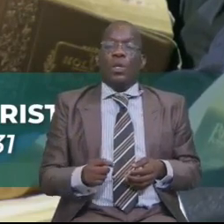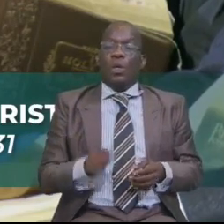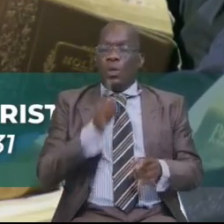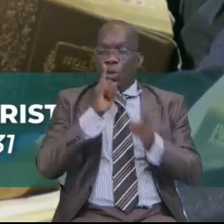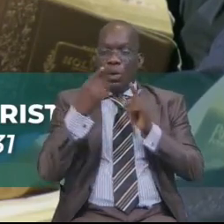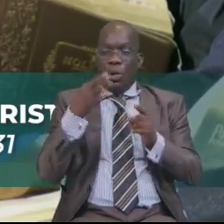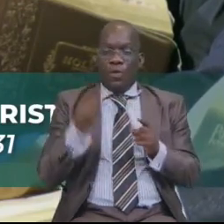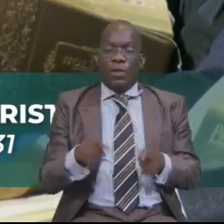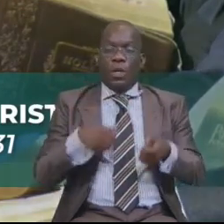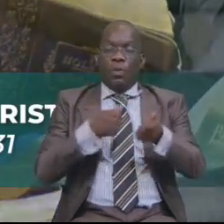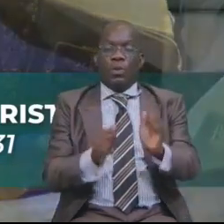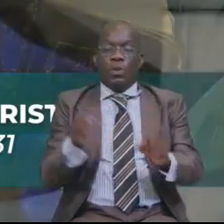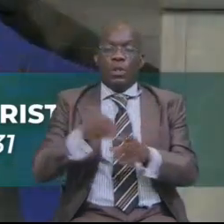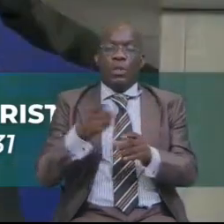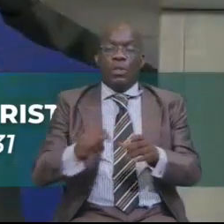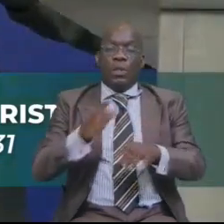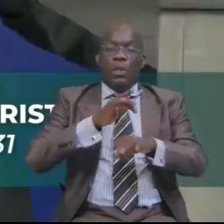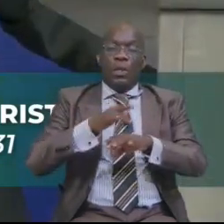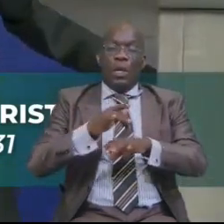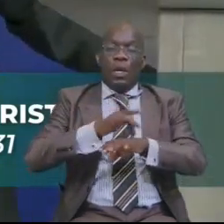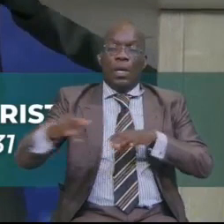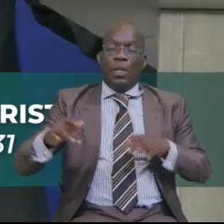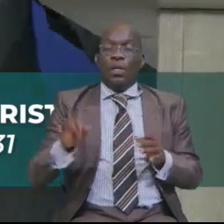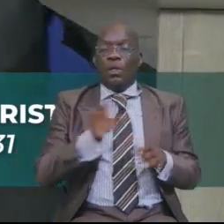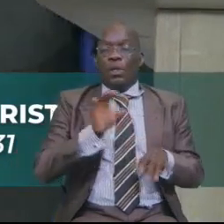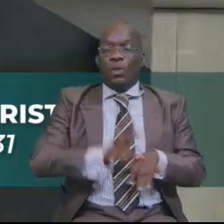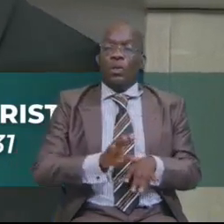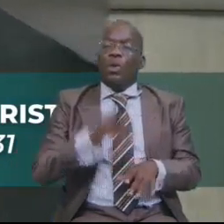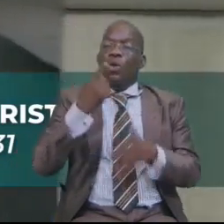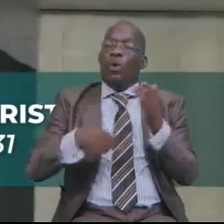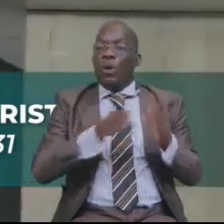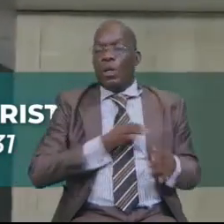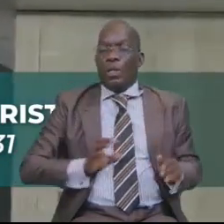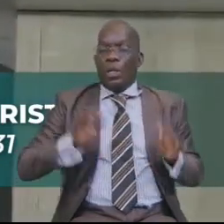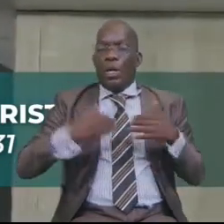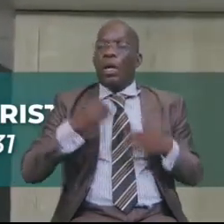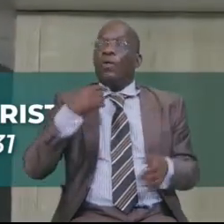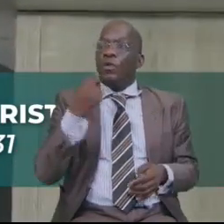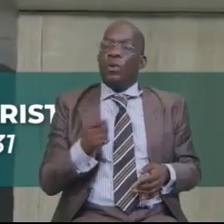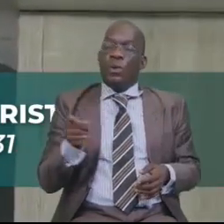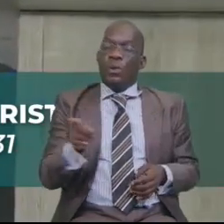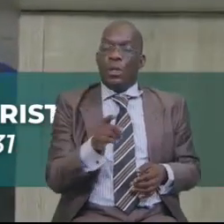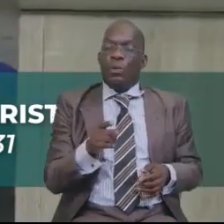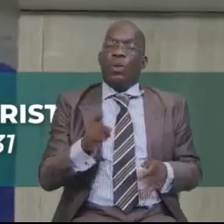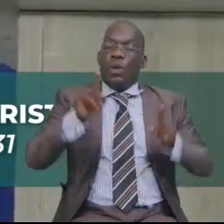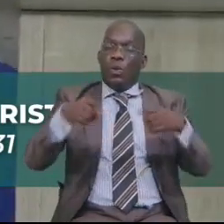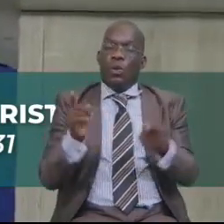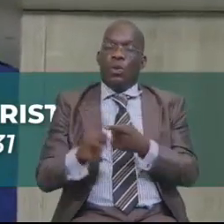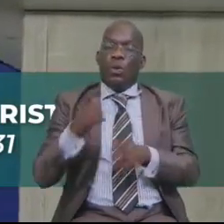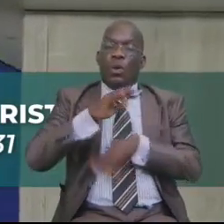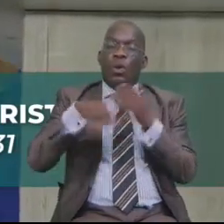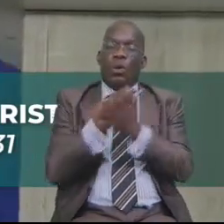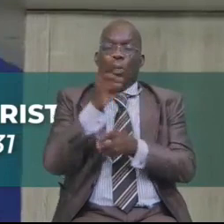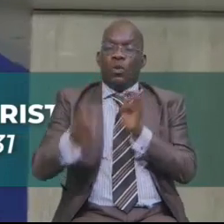the early church. What Christ had told them, go into all the world and you will preach repentance in